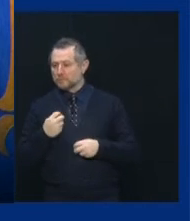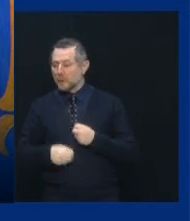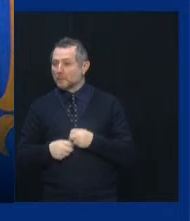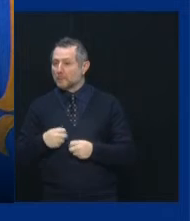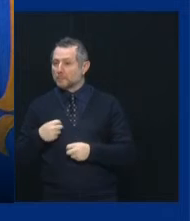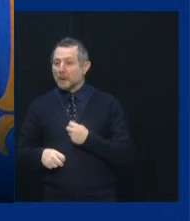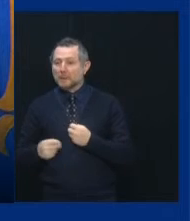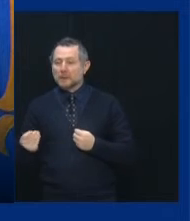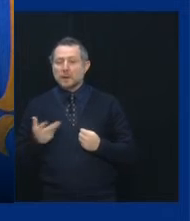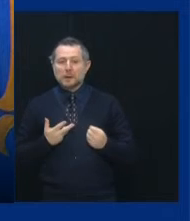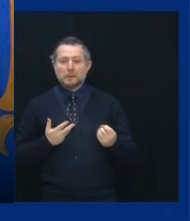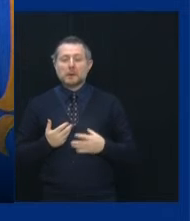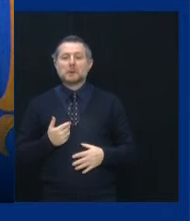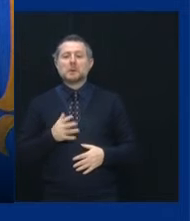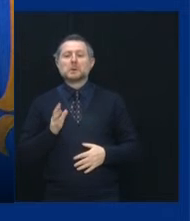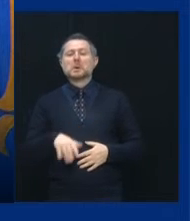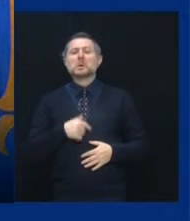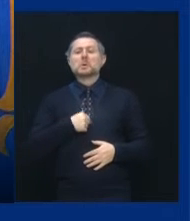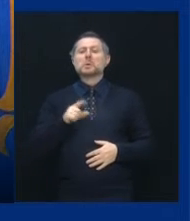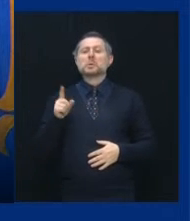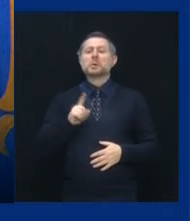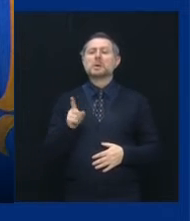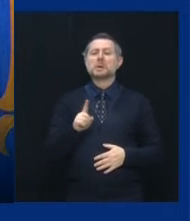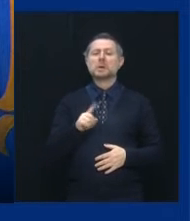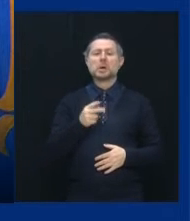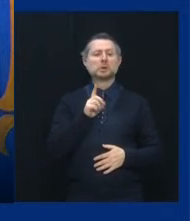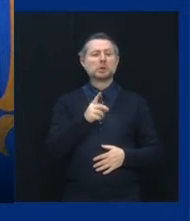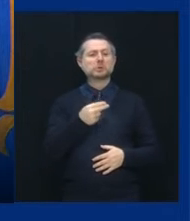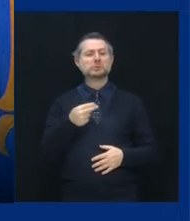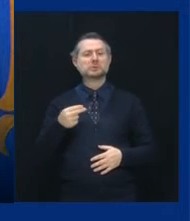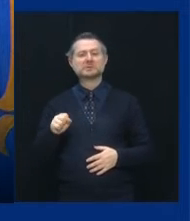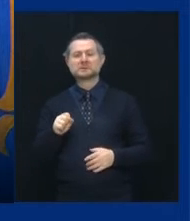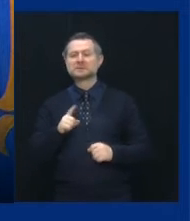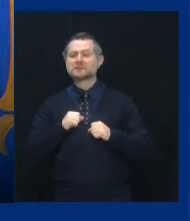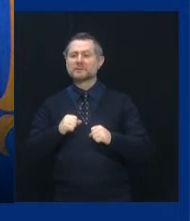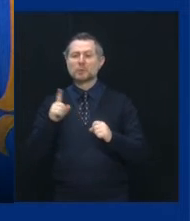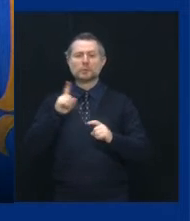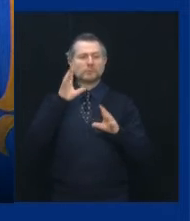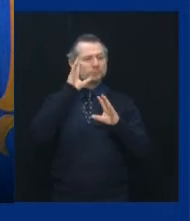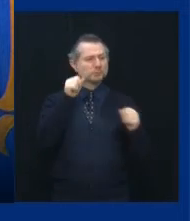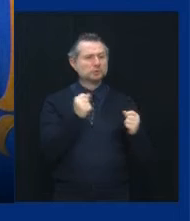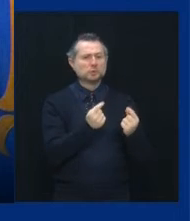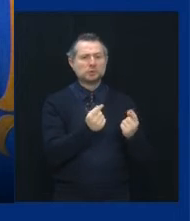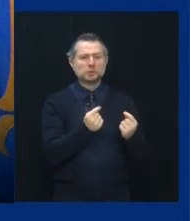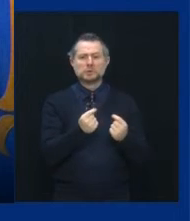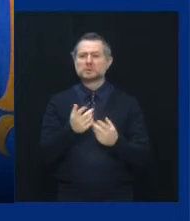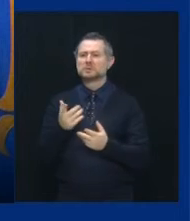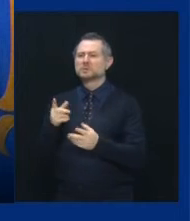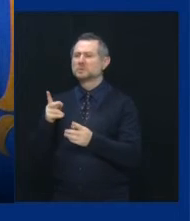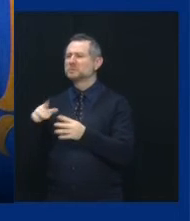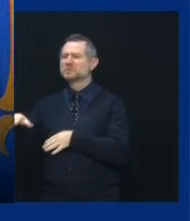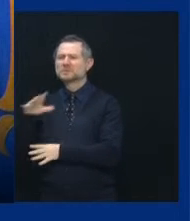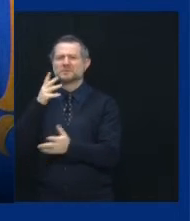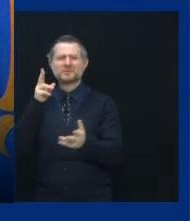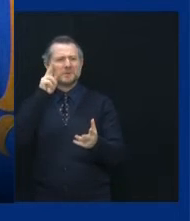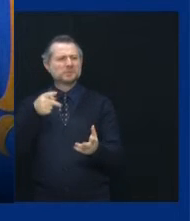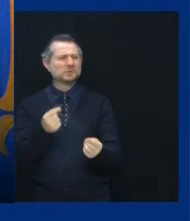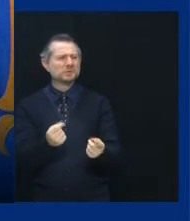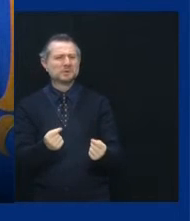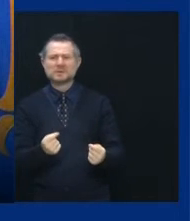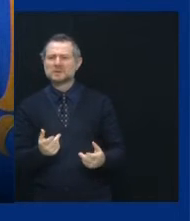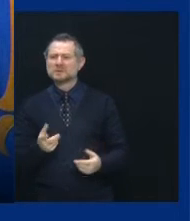Where is HHS? Where is the president? Where is the vice president? Technically, they're